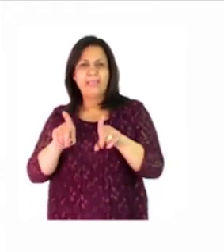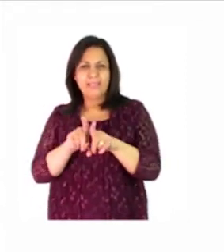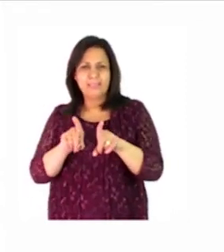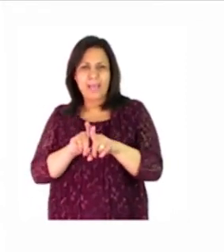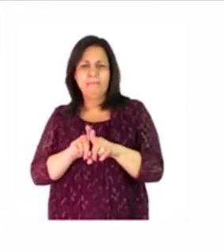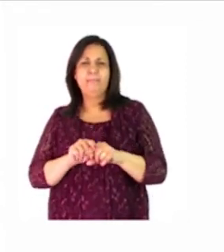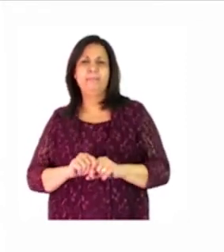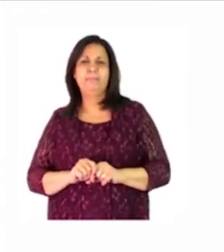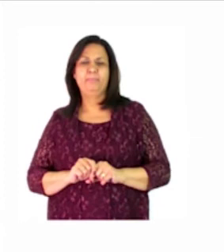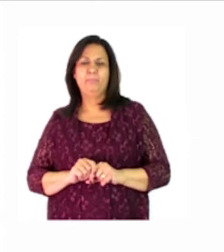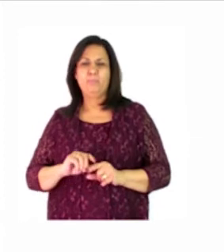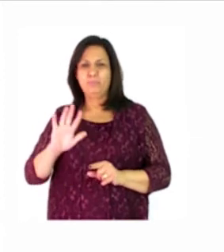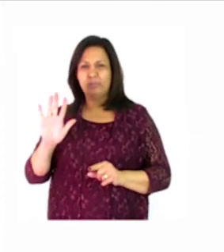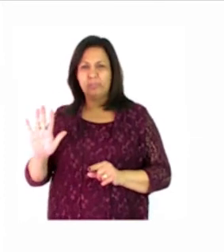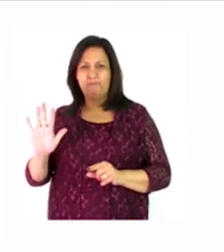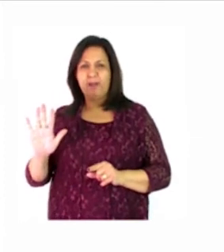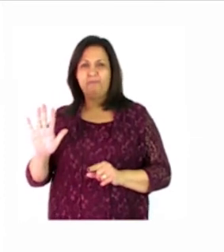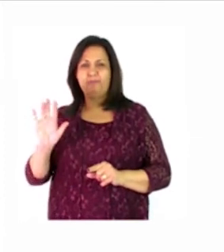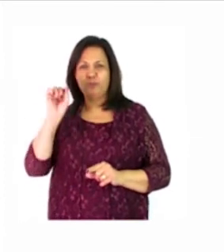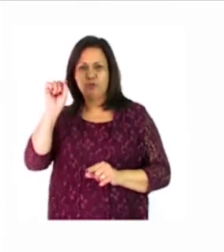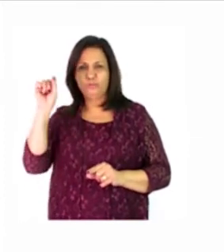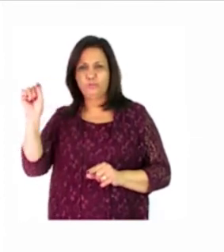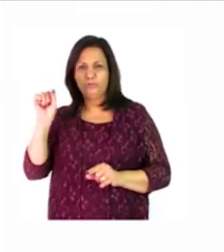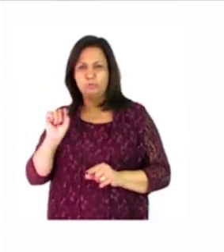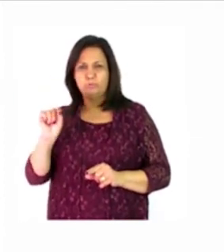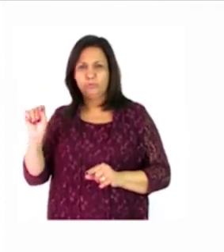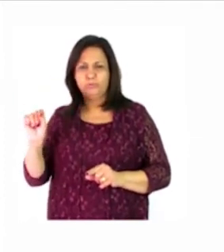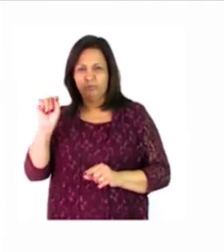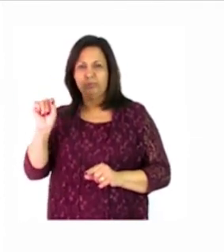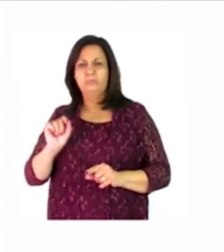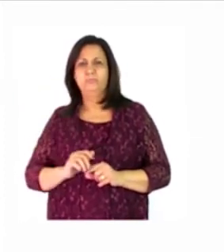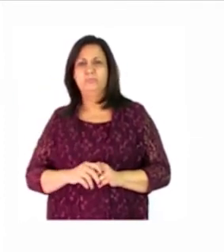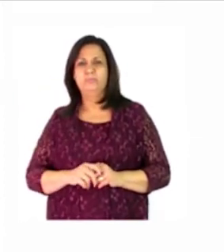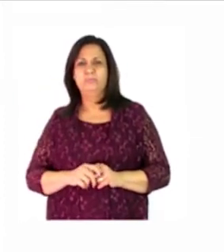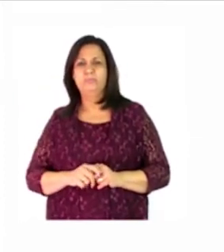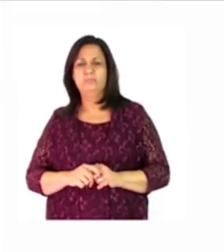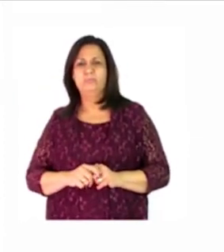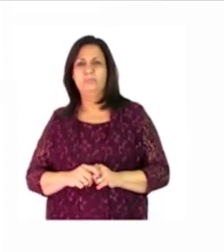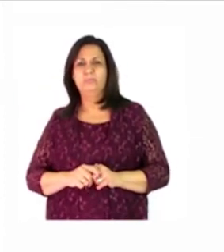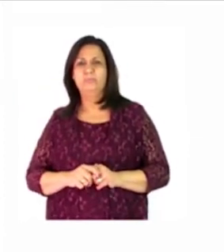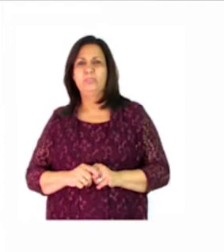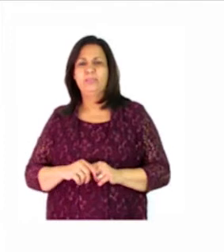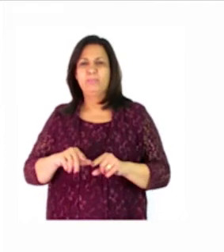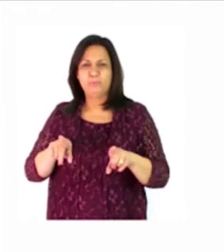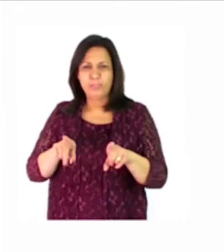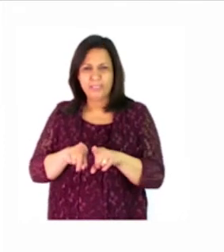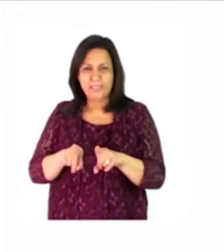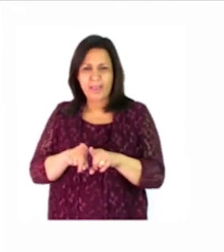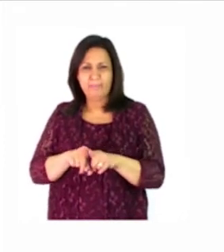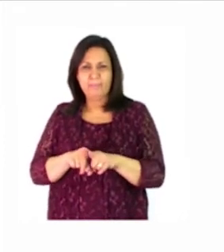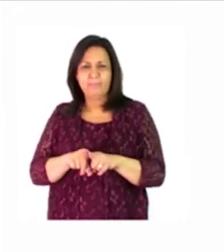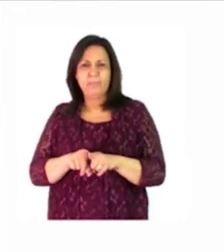block 5 dots and copy the pattern as it is. And the last one